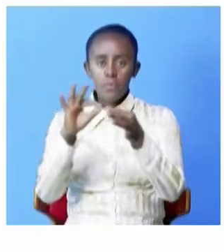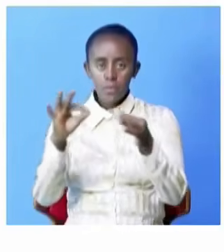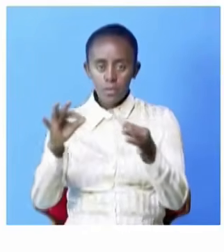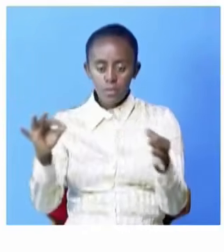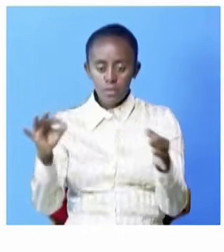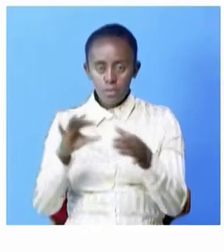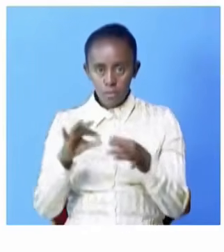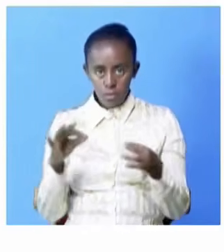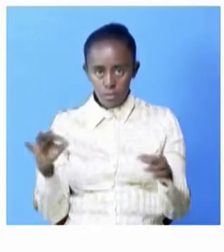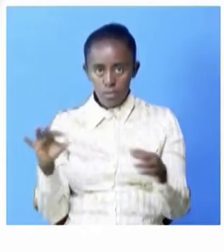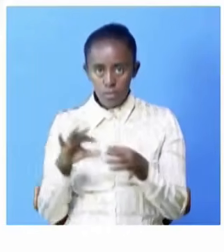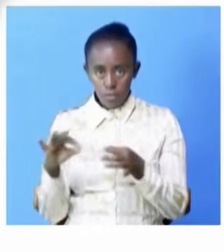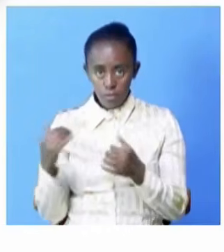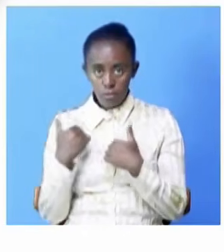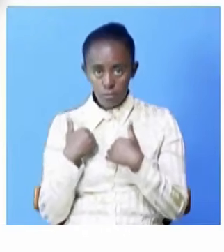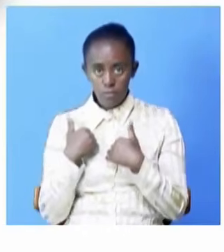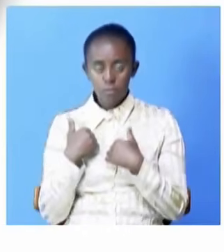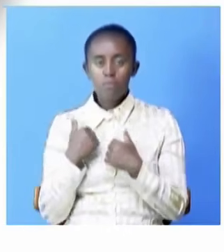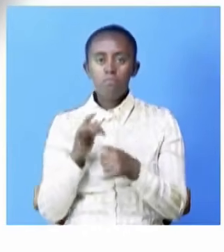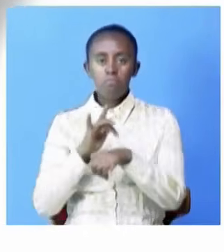sentences